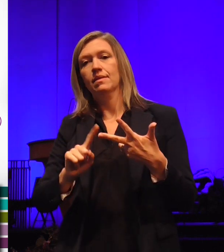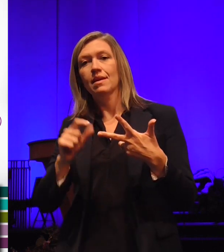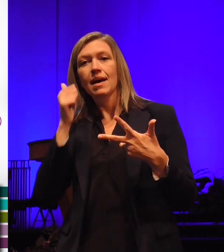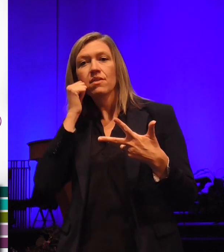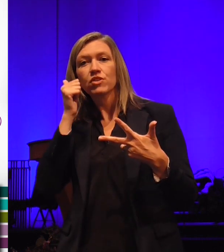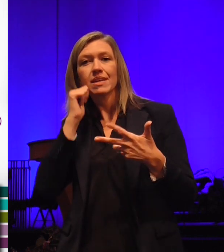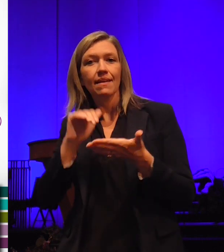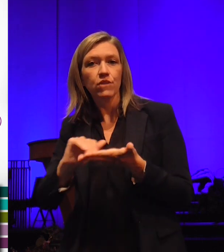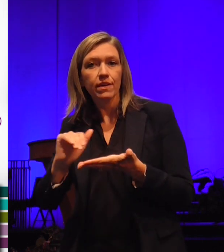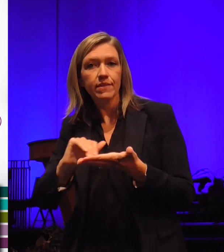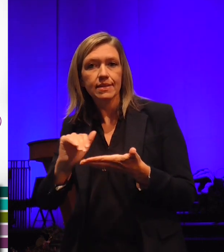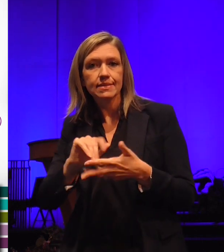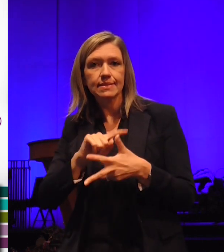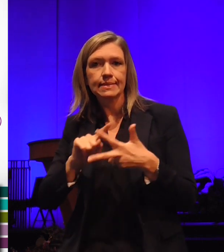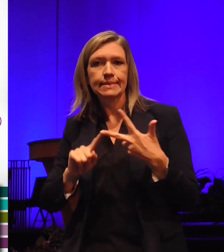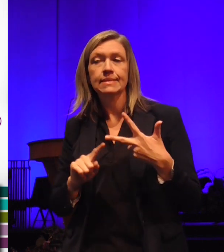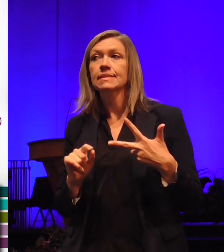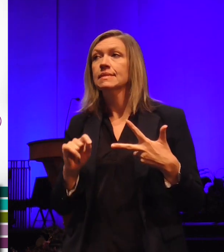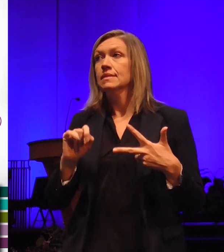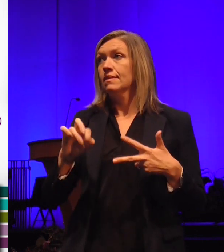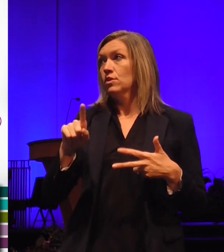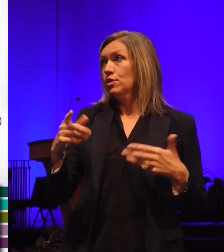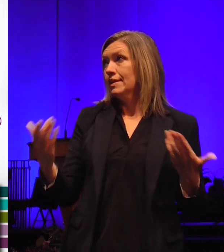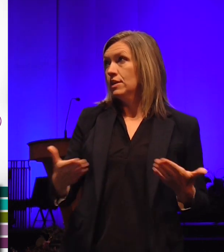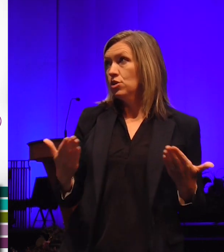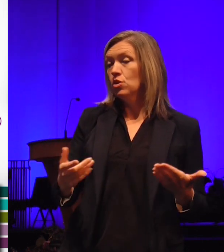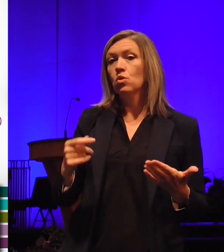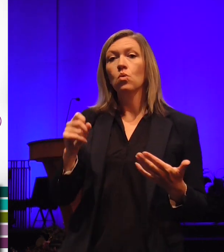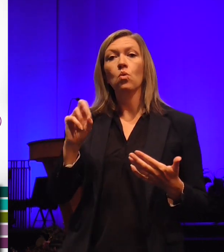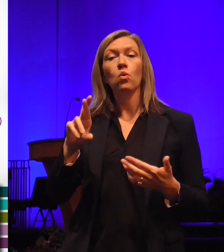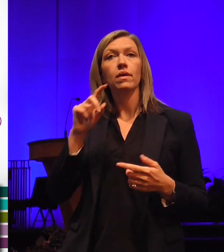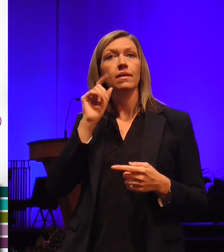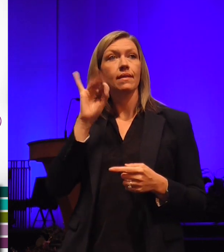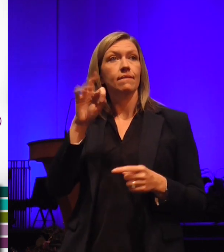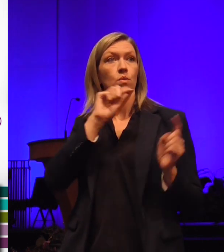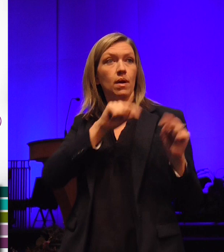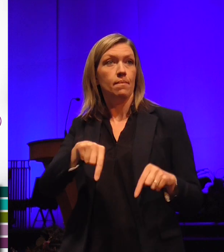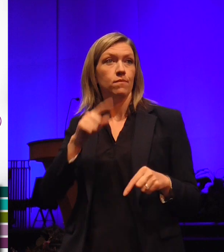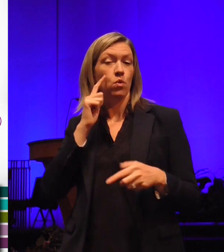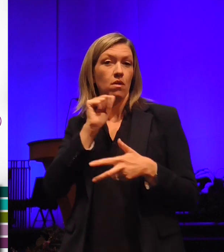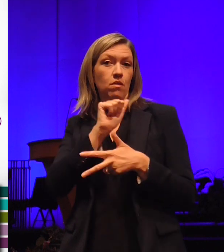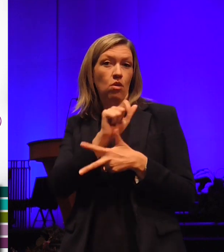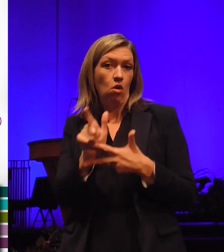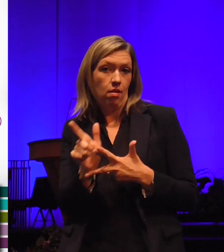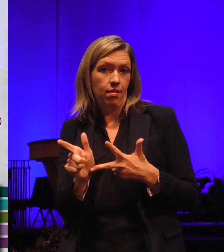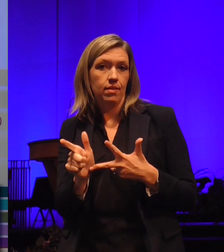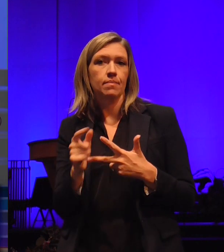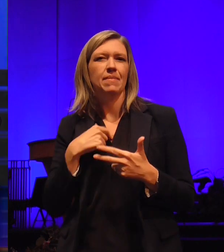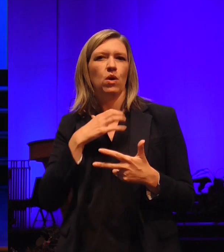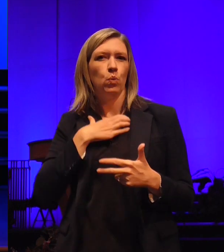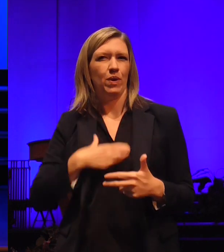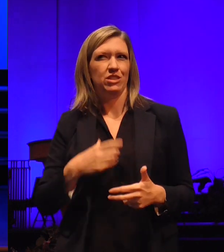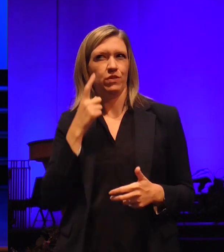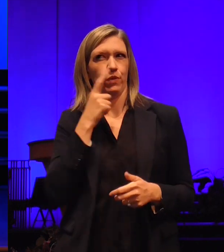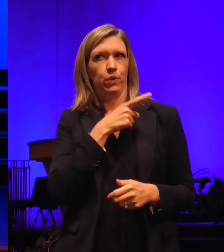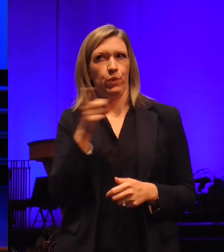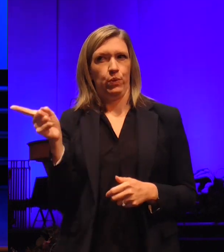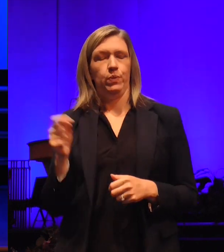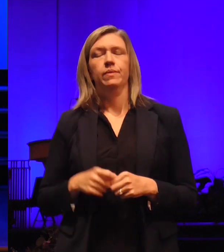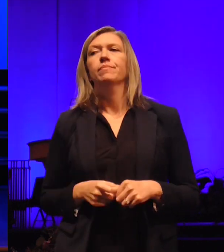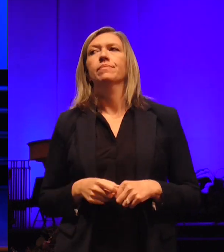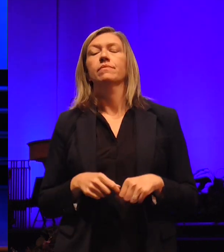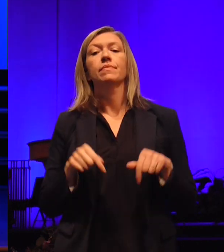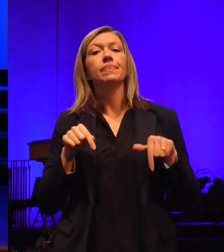share, if you're here or experience all three messages, what I wish for you. What I wish for you from this